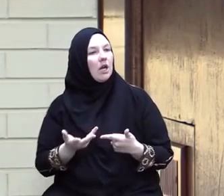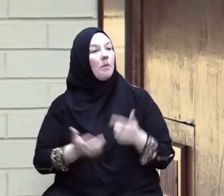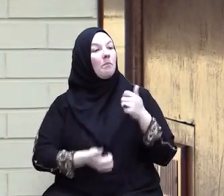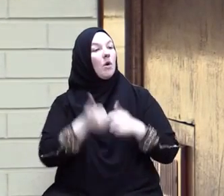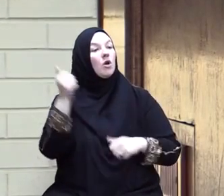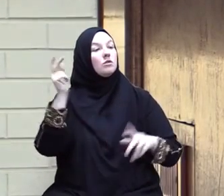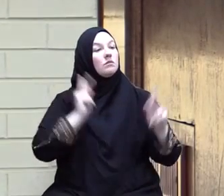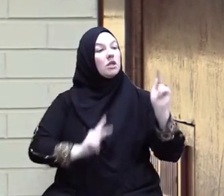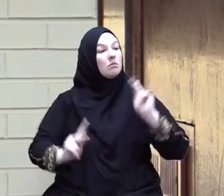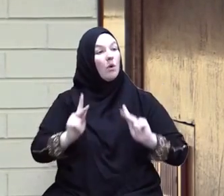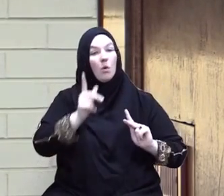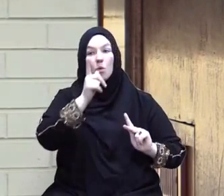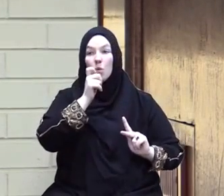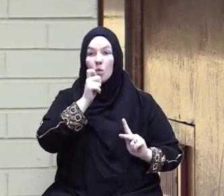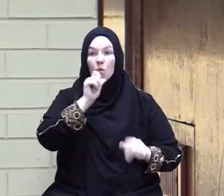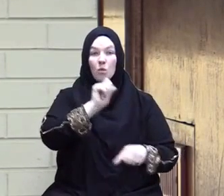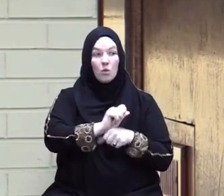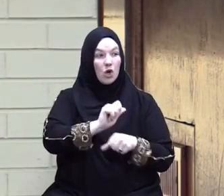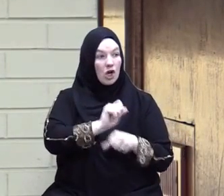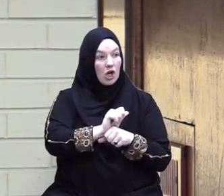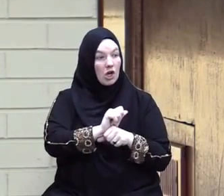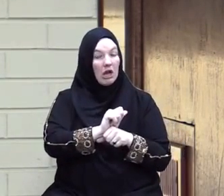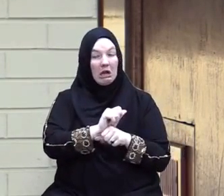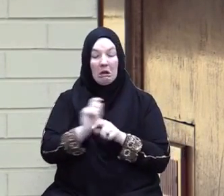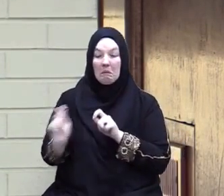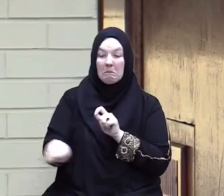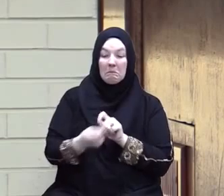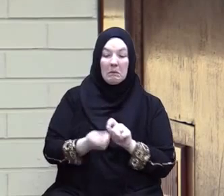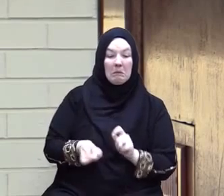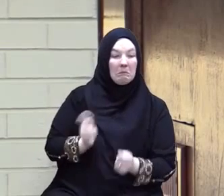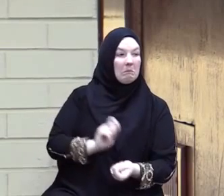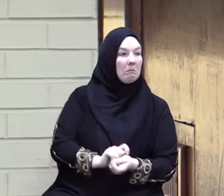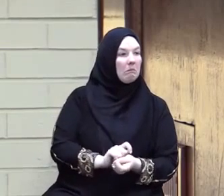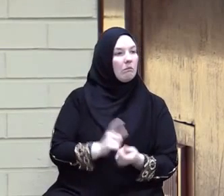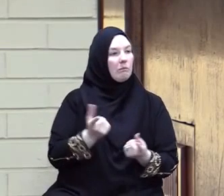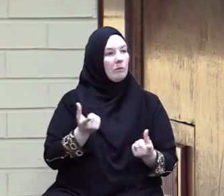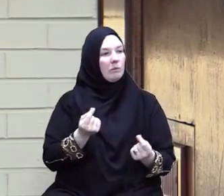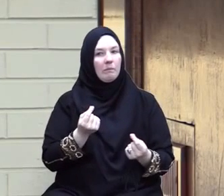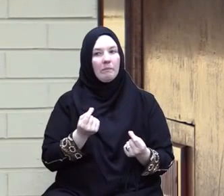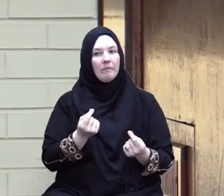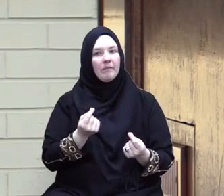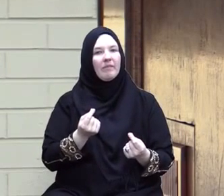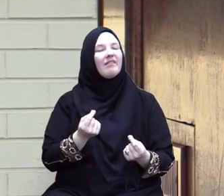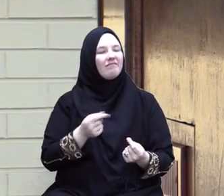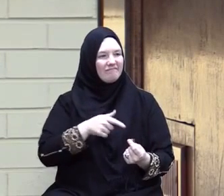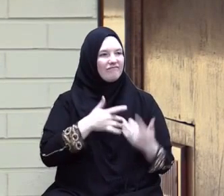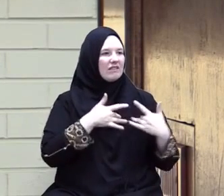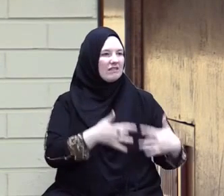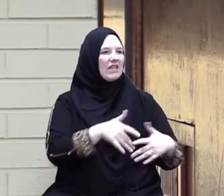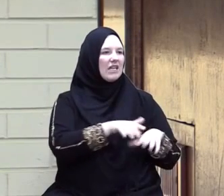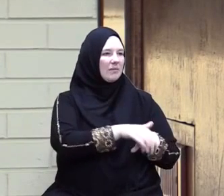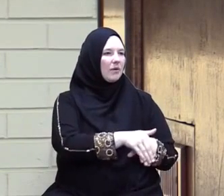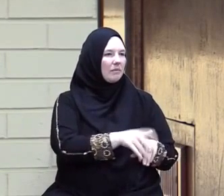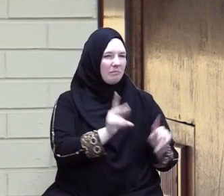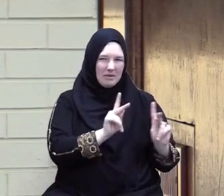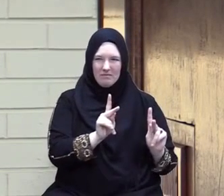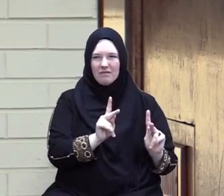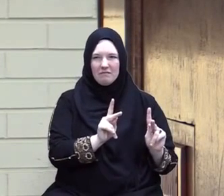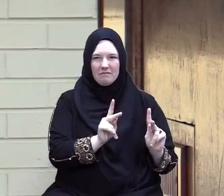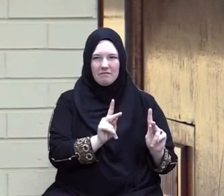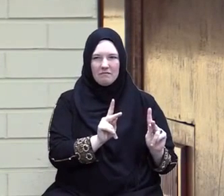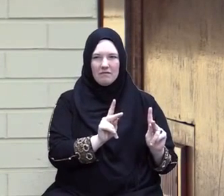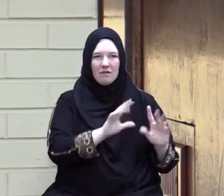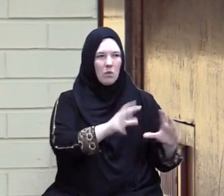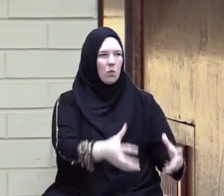work against their nation, their faith, their community, they fall in this category. They fall in